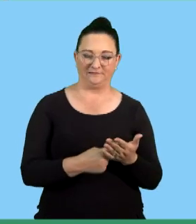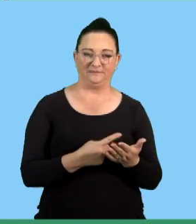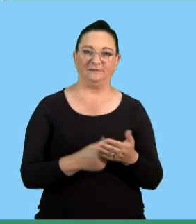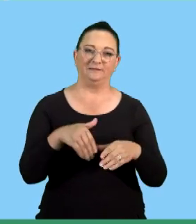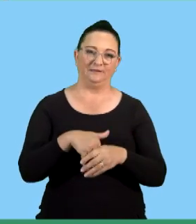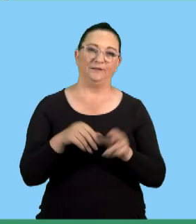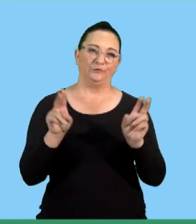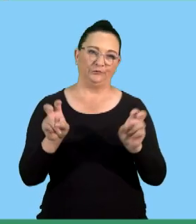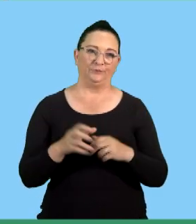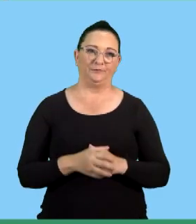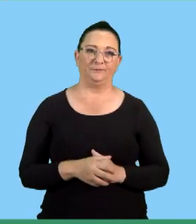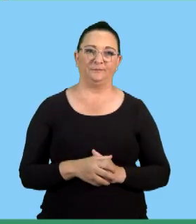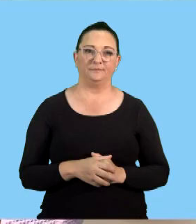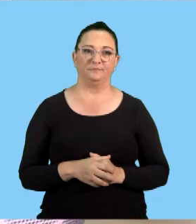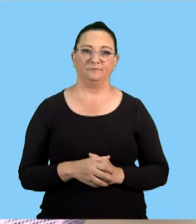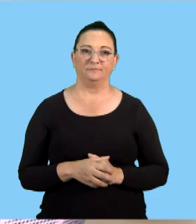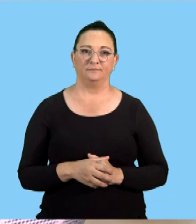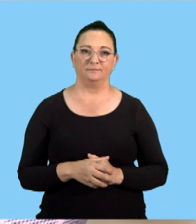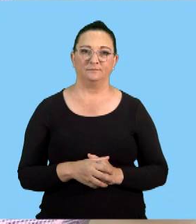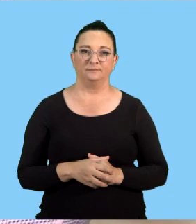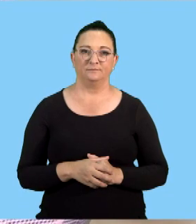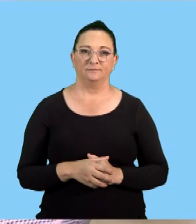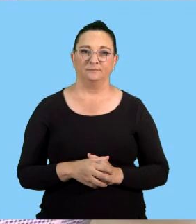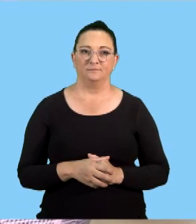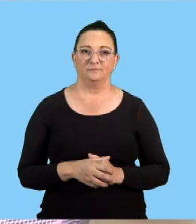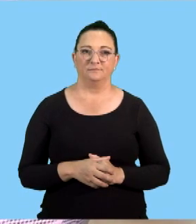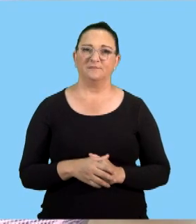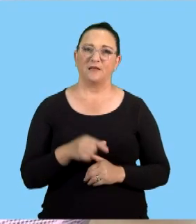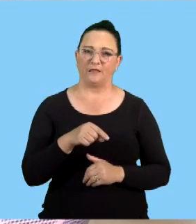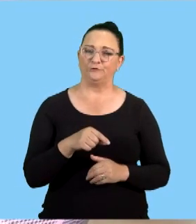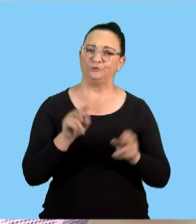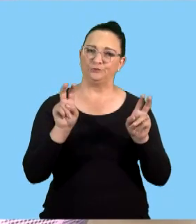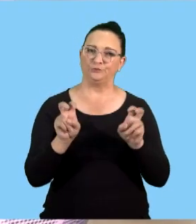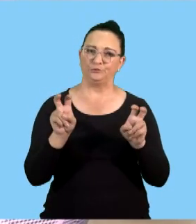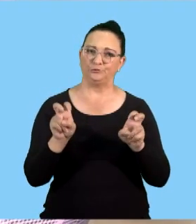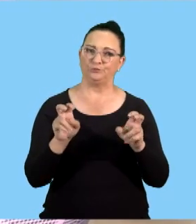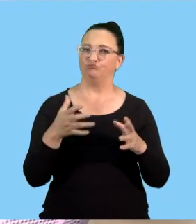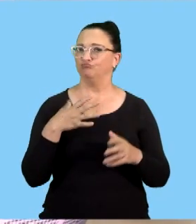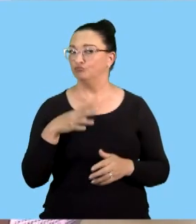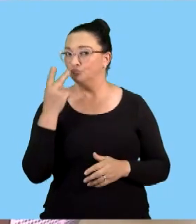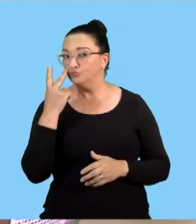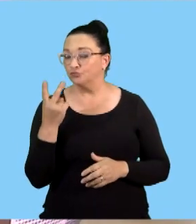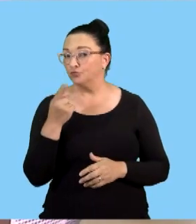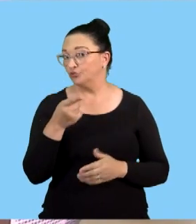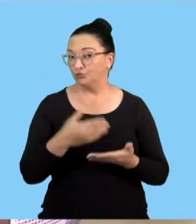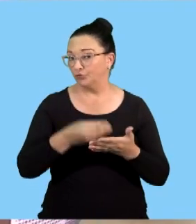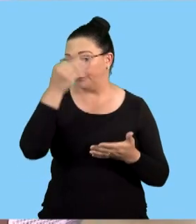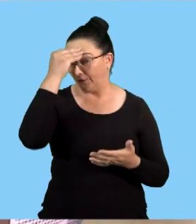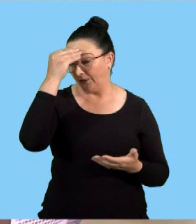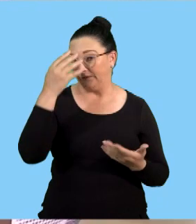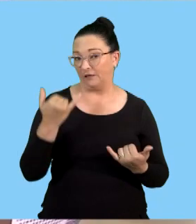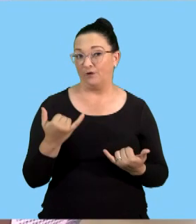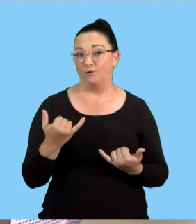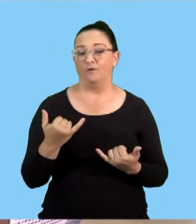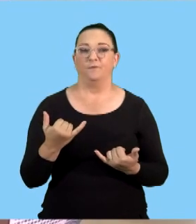discussed in this particular topic. So as part of this topic, we want to see if you've learned, just